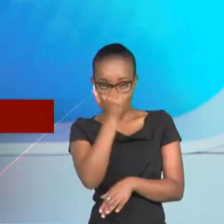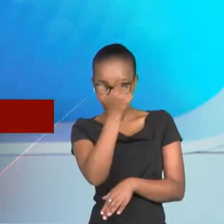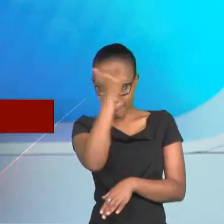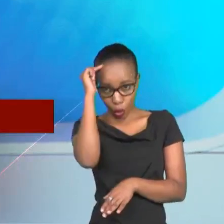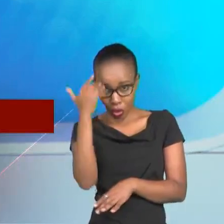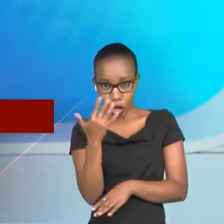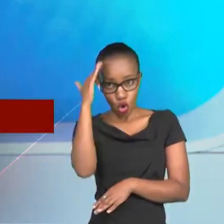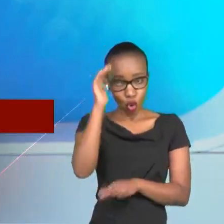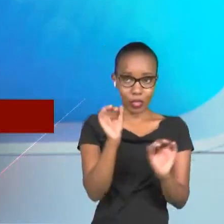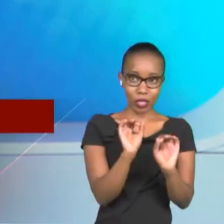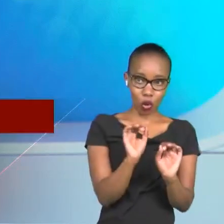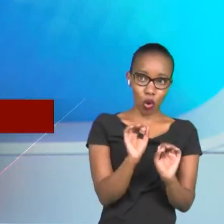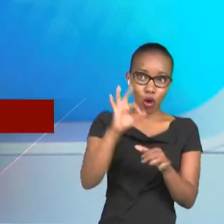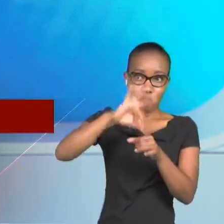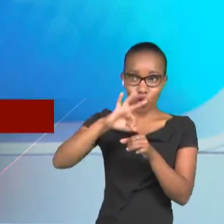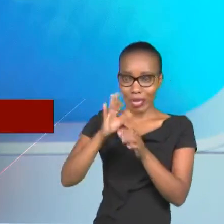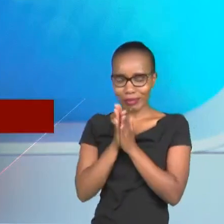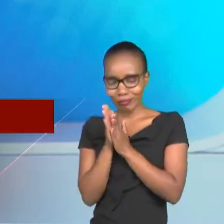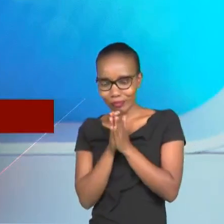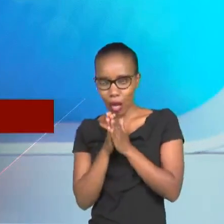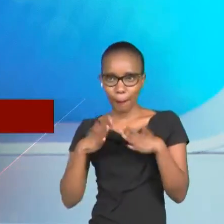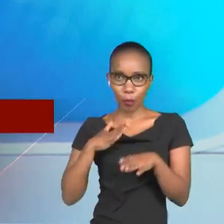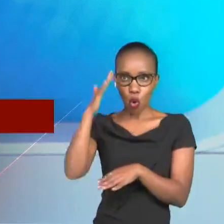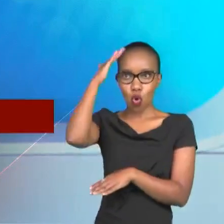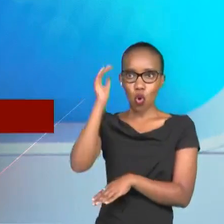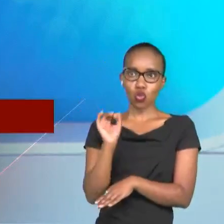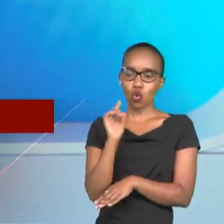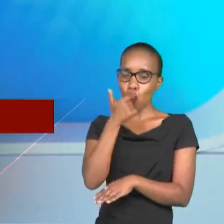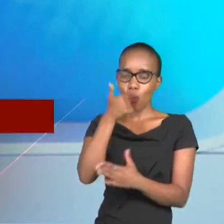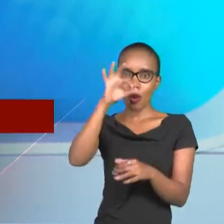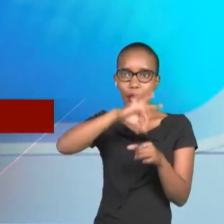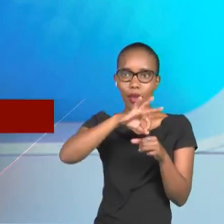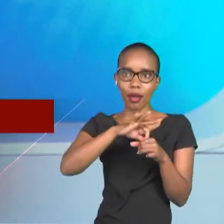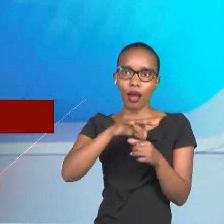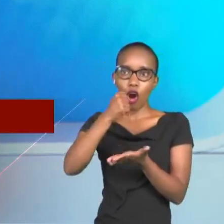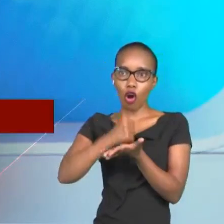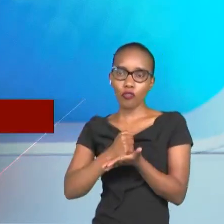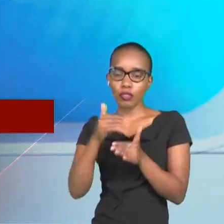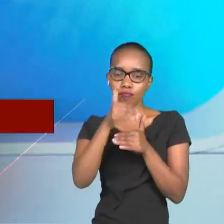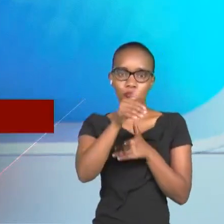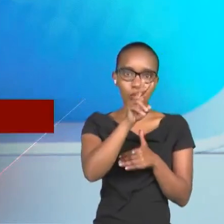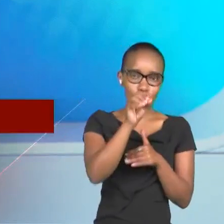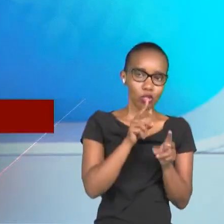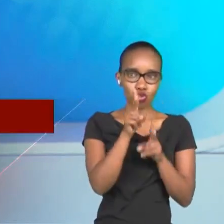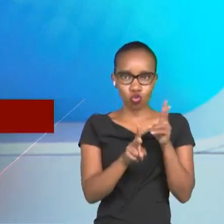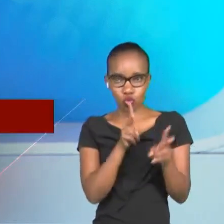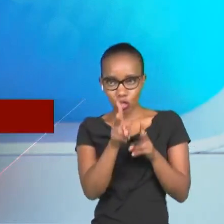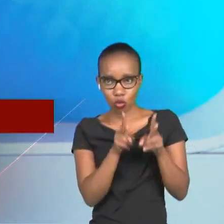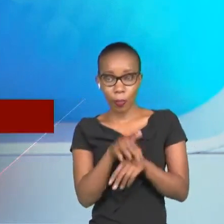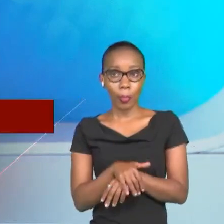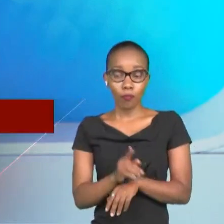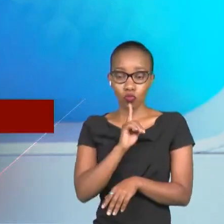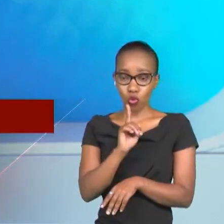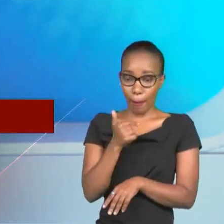don't know. And for me, I'm telling you, voters are very interesting people. We really don't know who else will be elected into office in the coming 2022 elections. So for